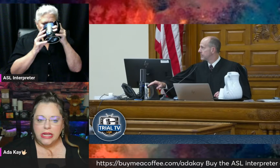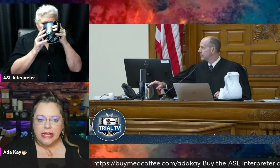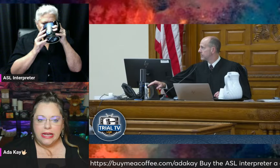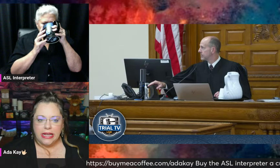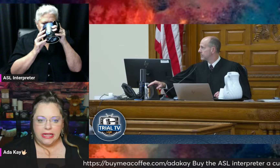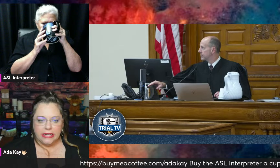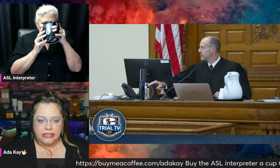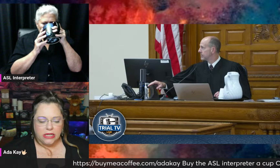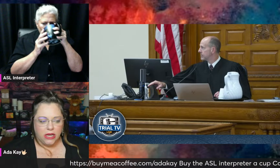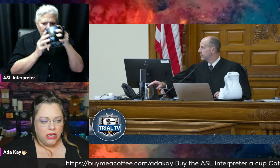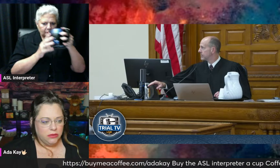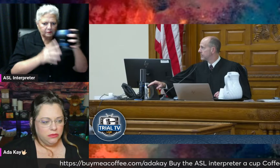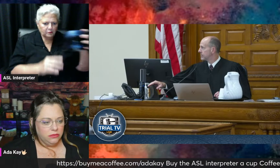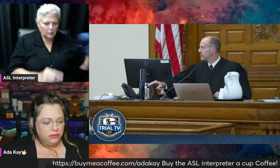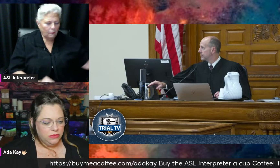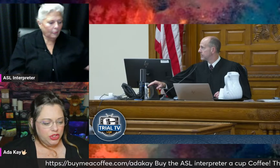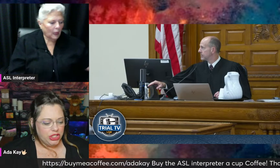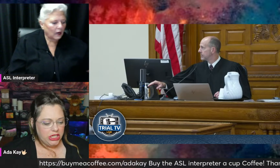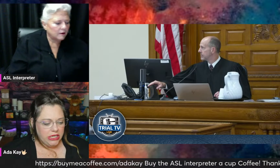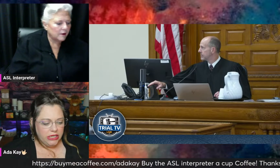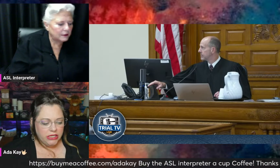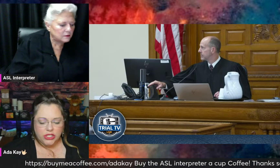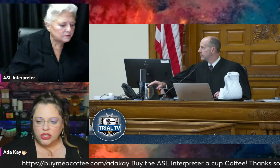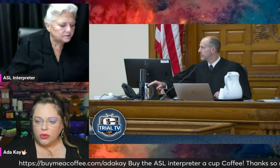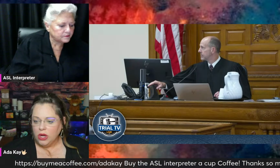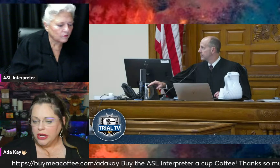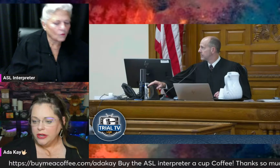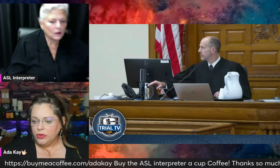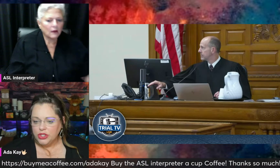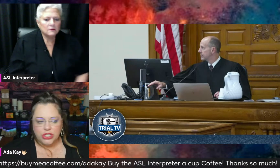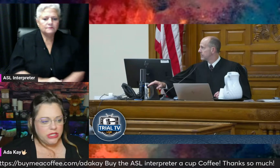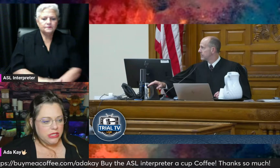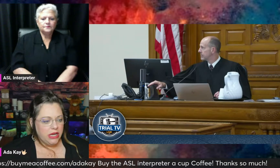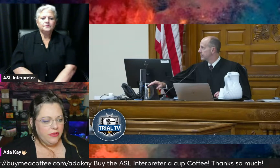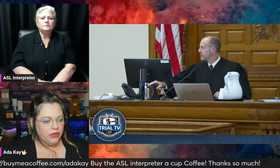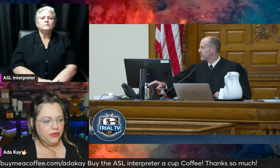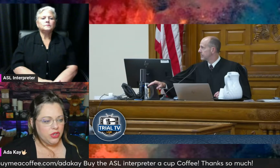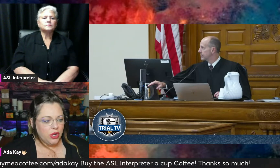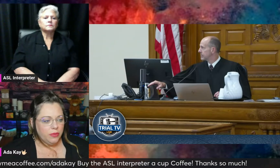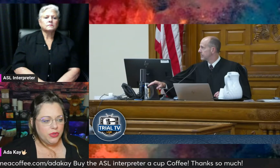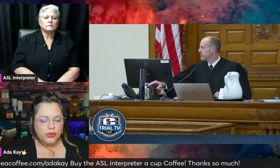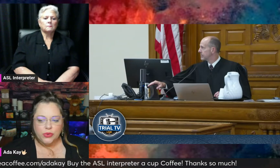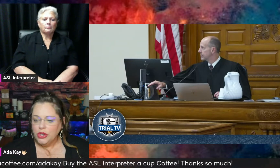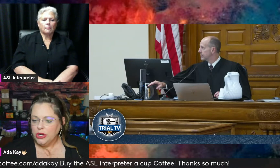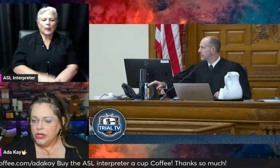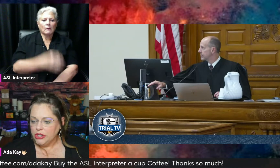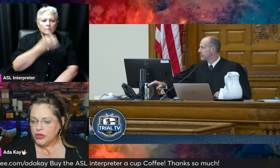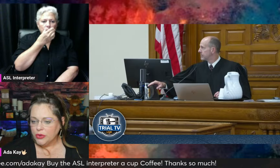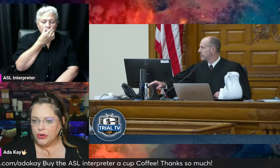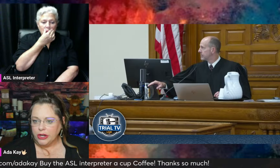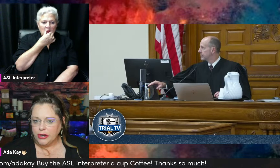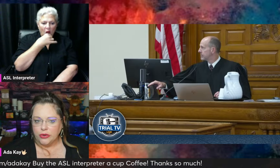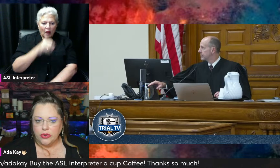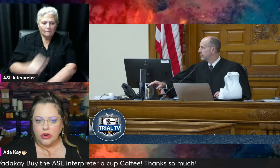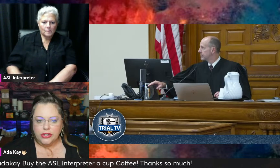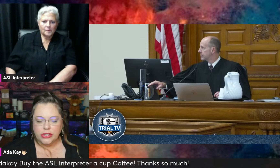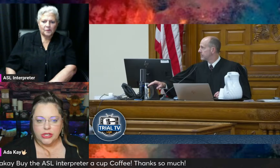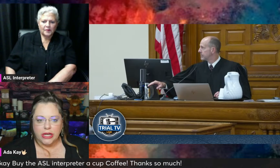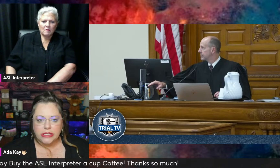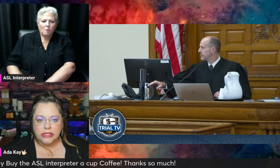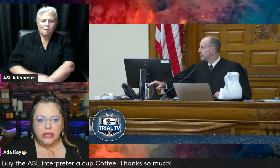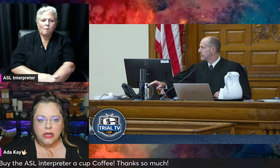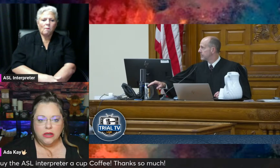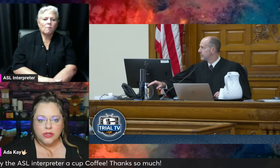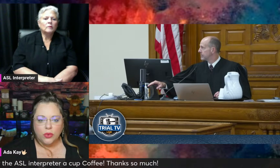conferences, and she is so kind when she doesn't have another job to interpret at no cost